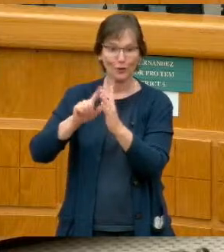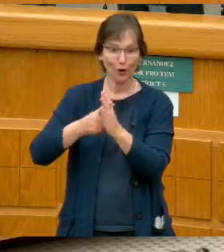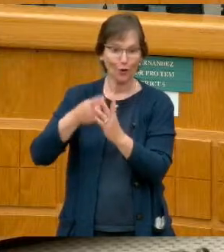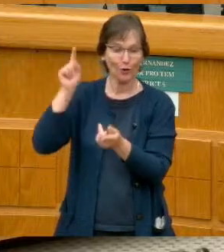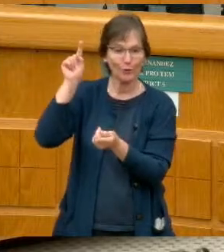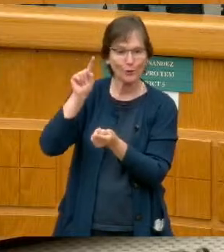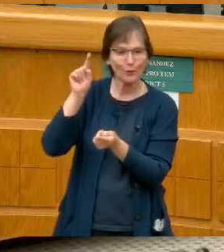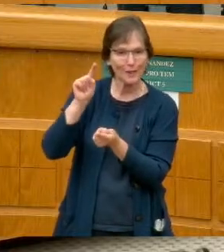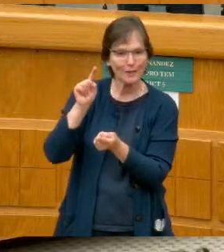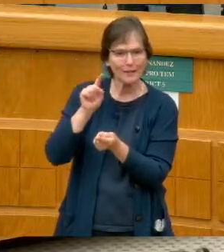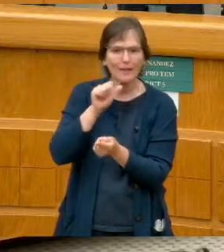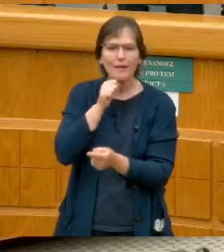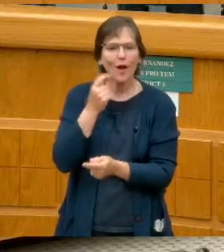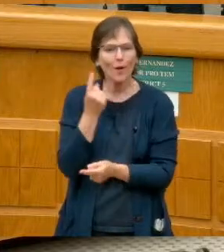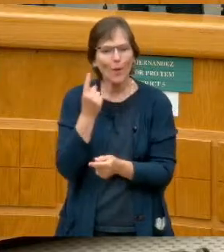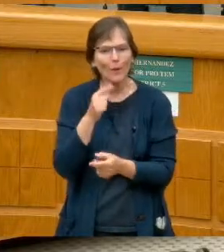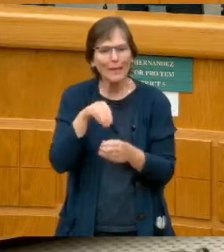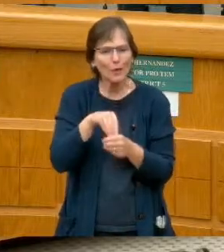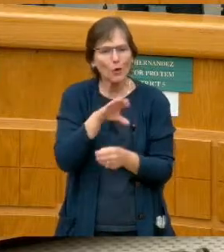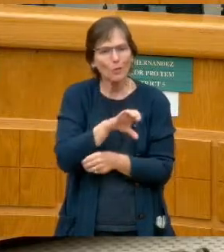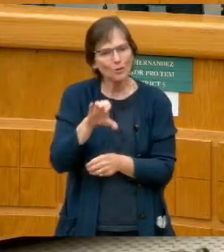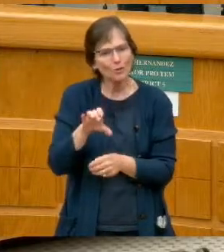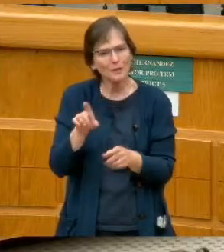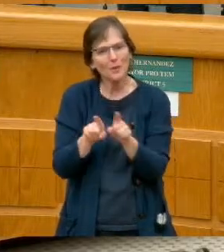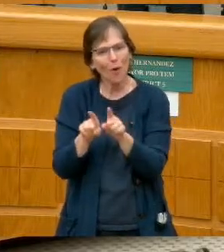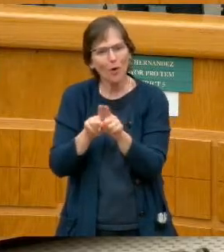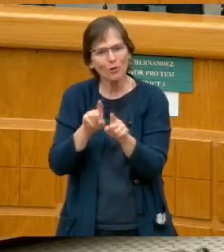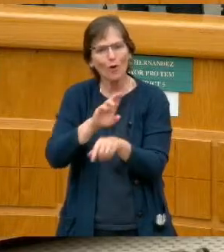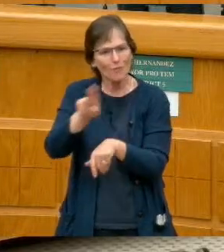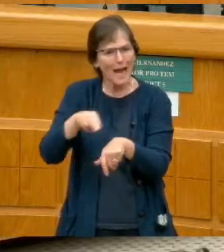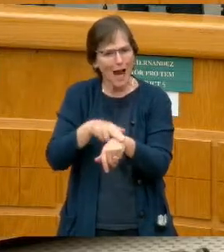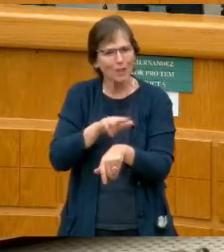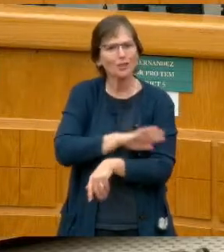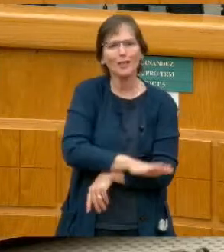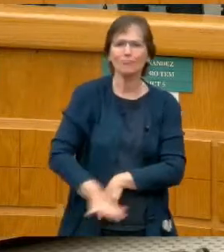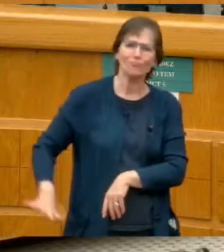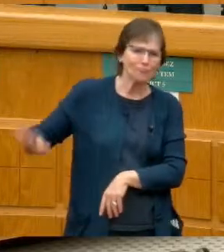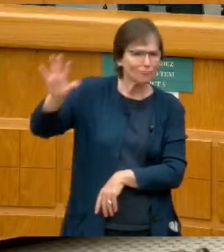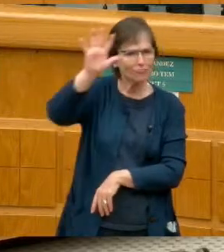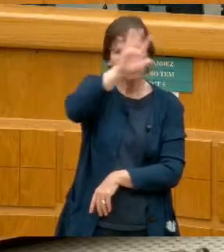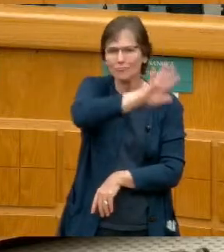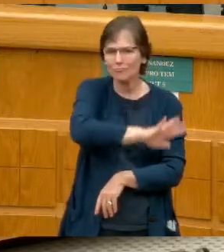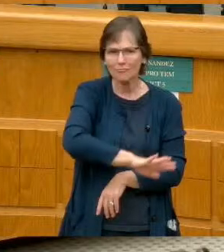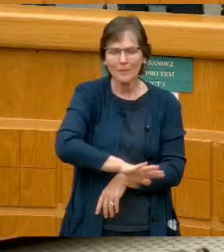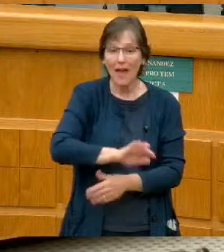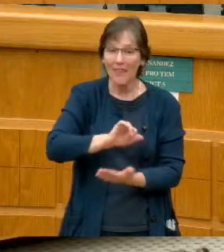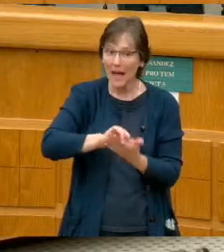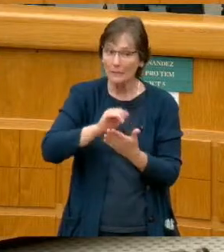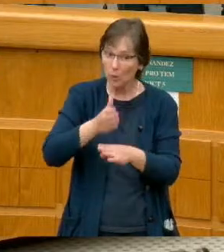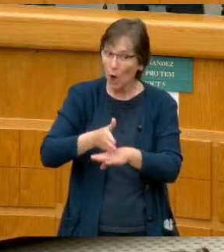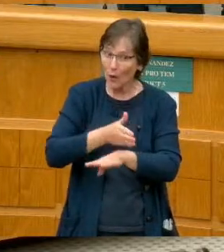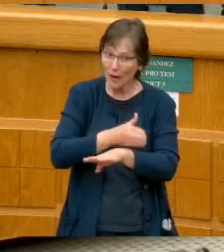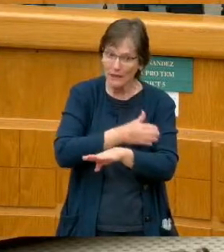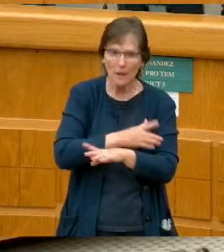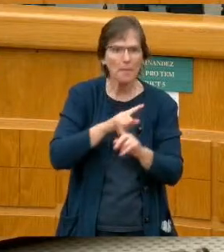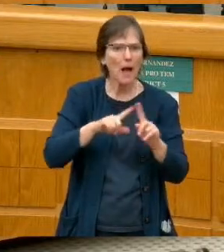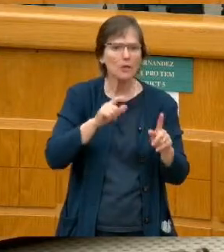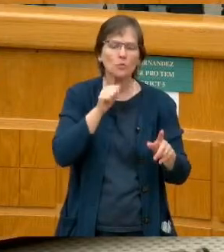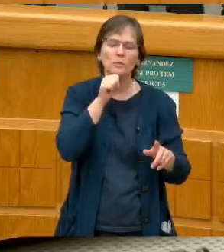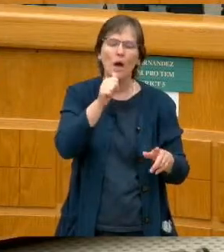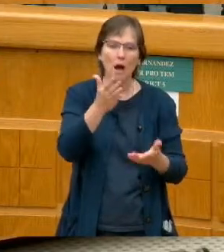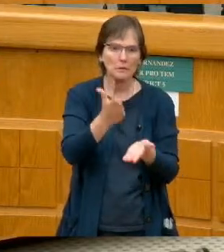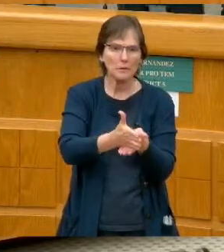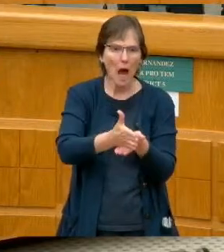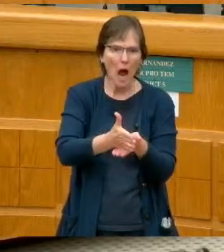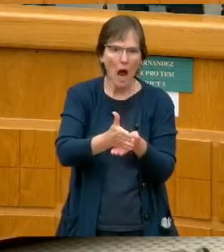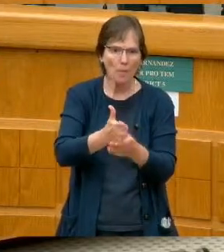just locally, but as well as nationally. This is good news for everyone, but still, it's not the time to let your guard down.